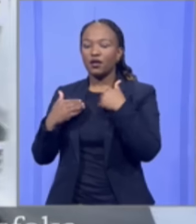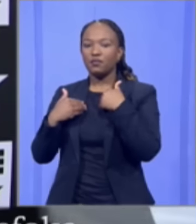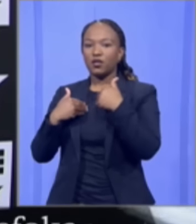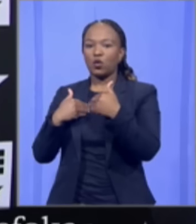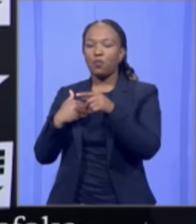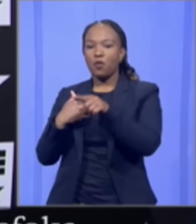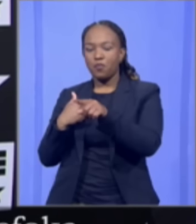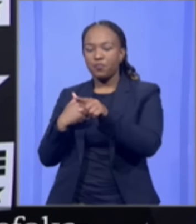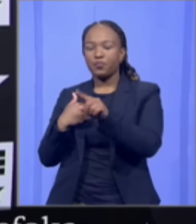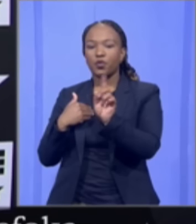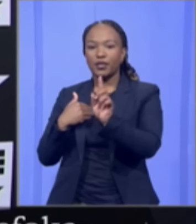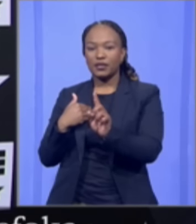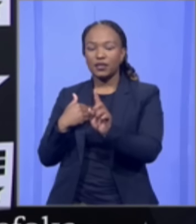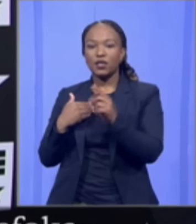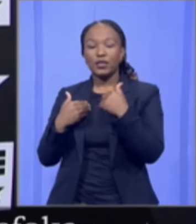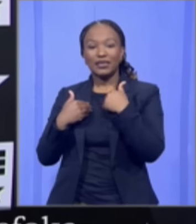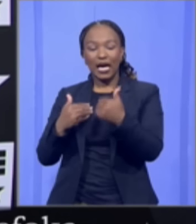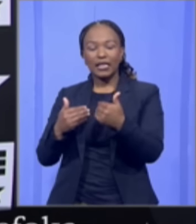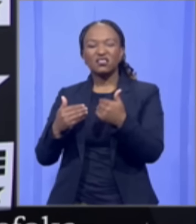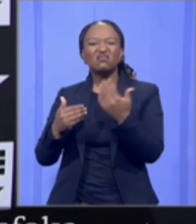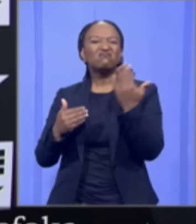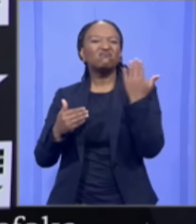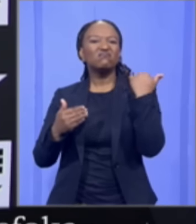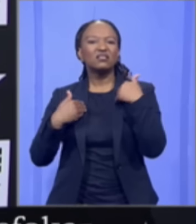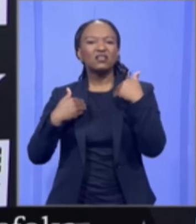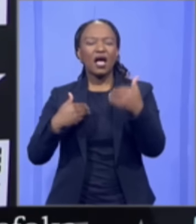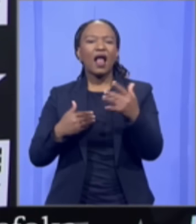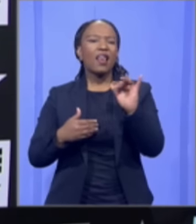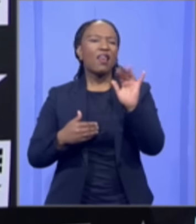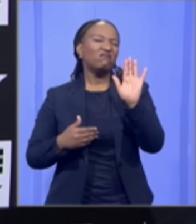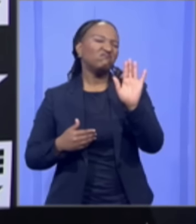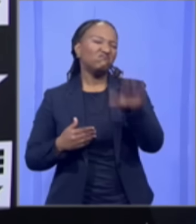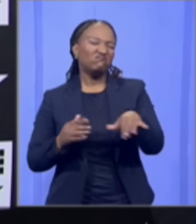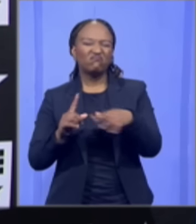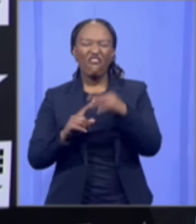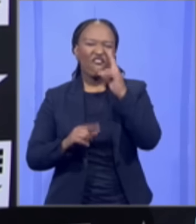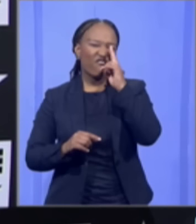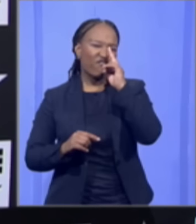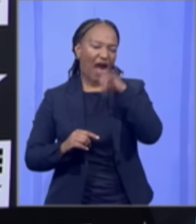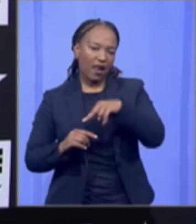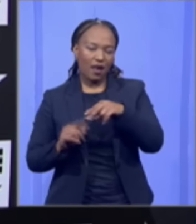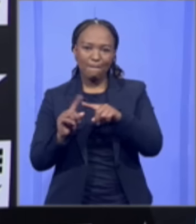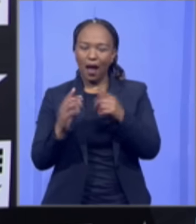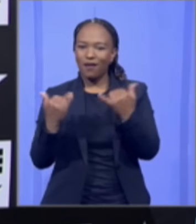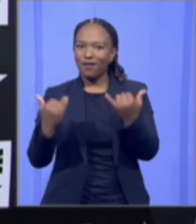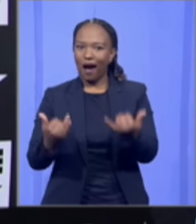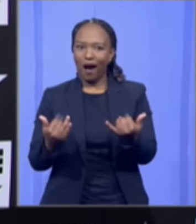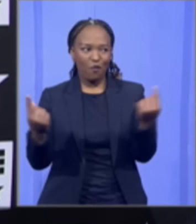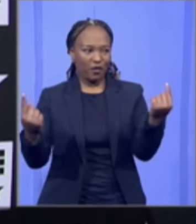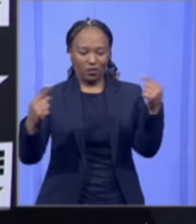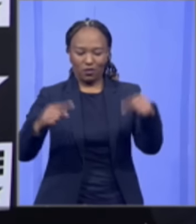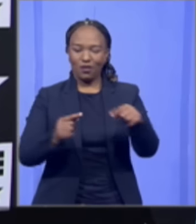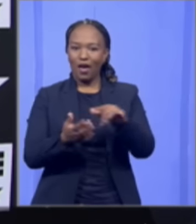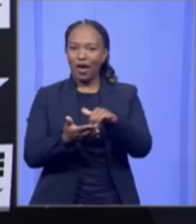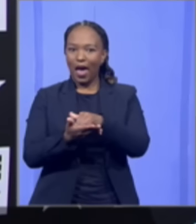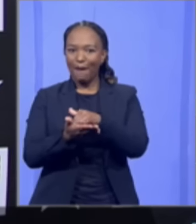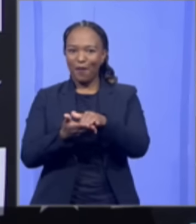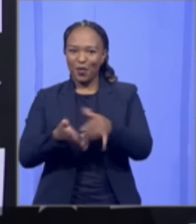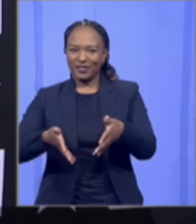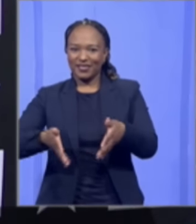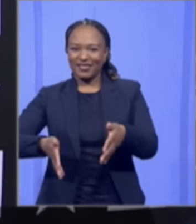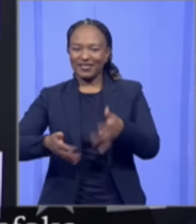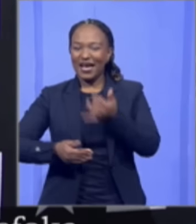In the beginning, when she started, it felt like she's doing it for fun. And now she has brought us to the airport, and I'm very happy that she is